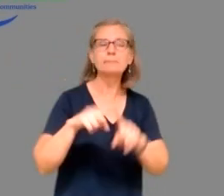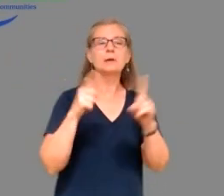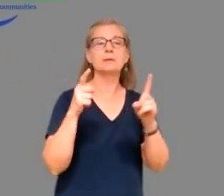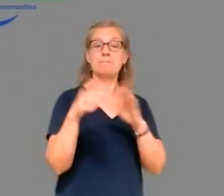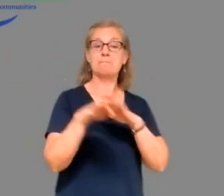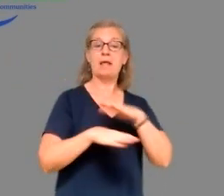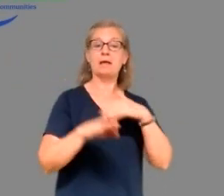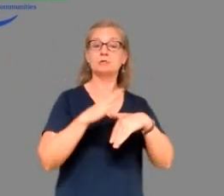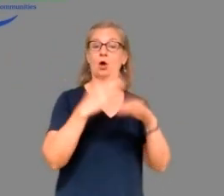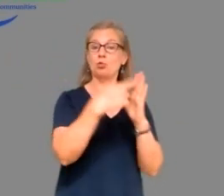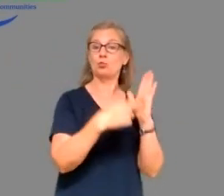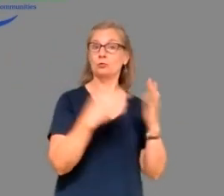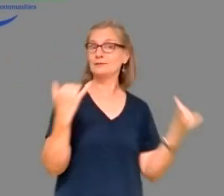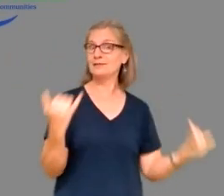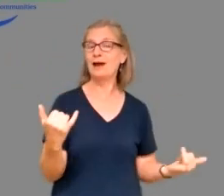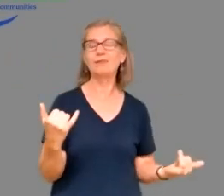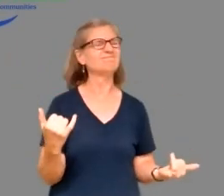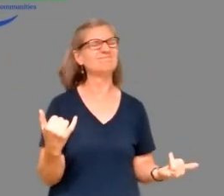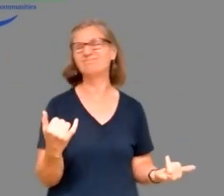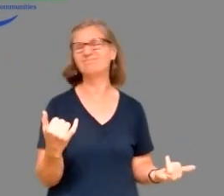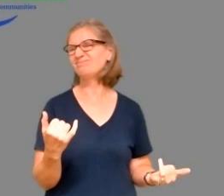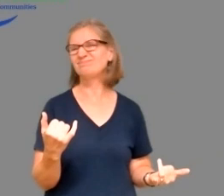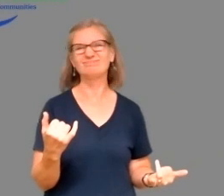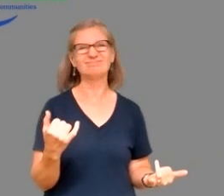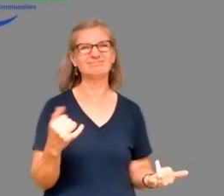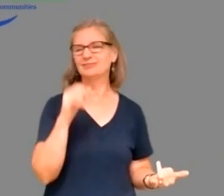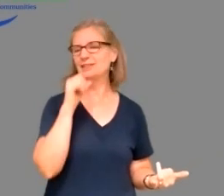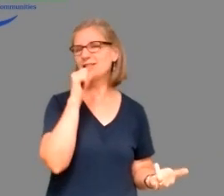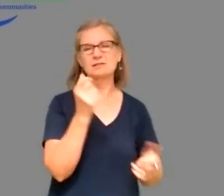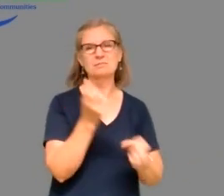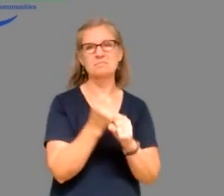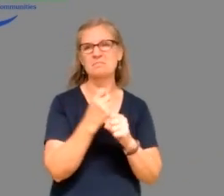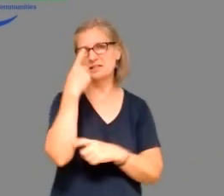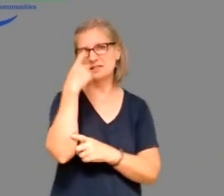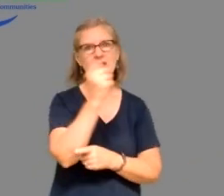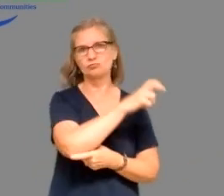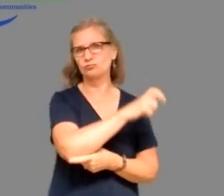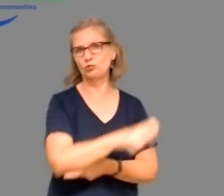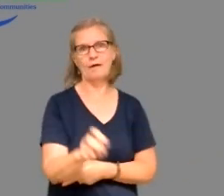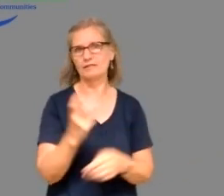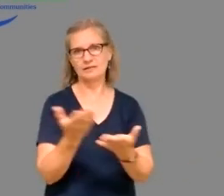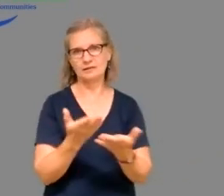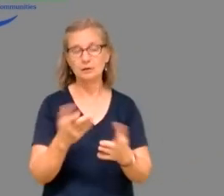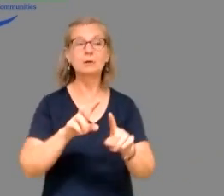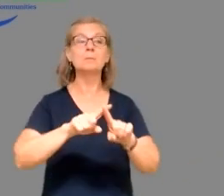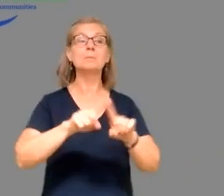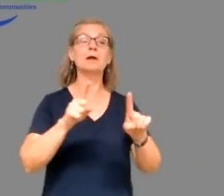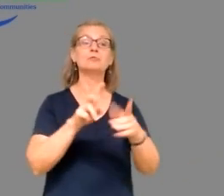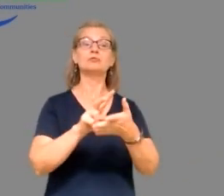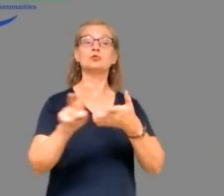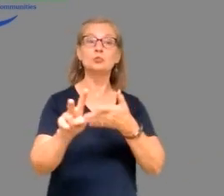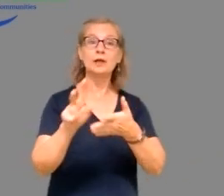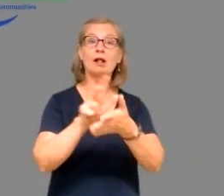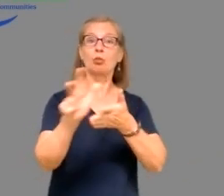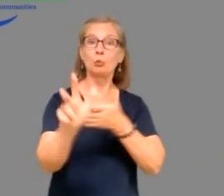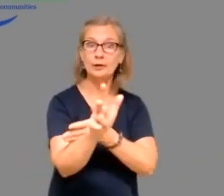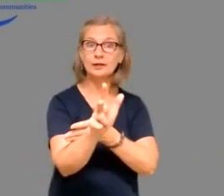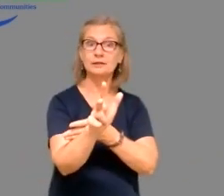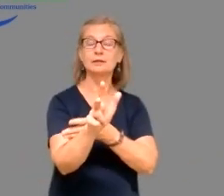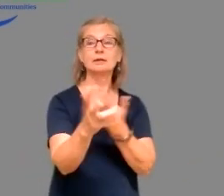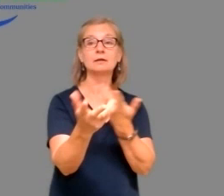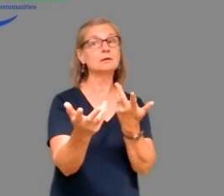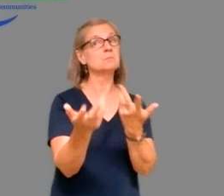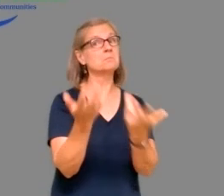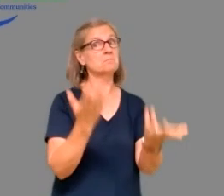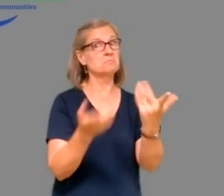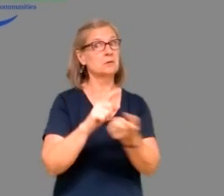wouldn't make a lot of sense. But I think in 2 weeks, 3 weeks, it could be a whole different game. And that's